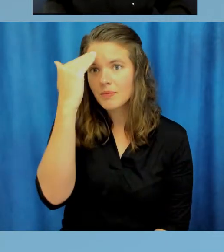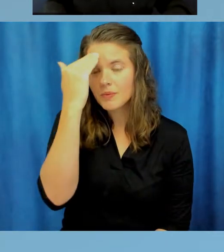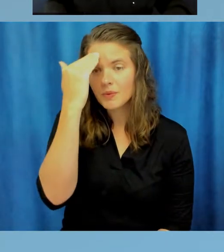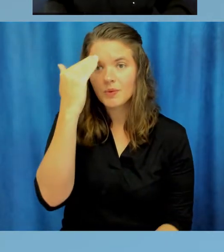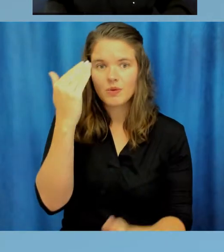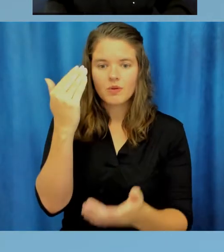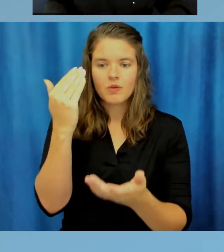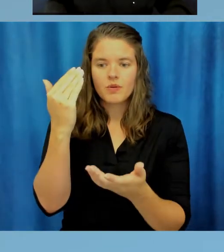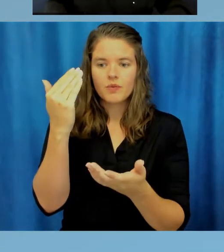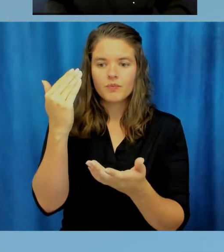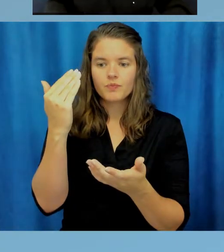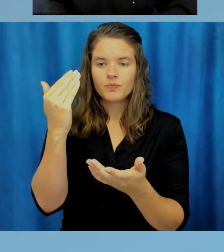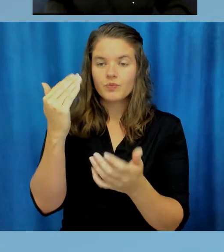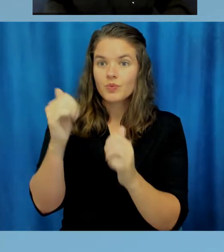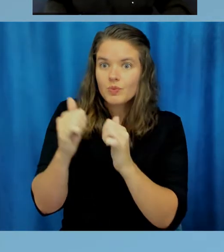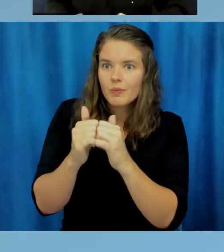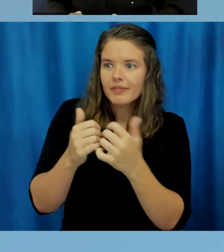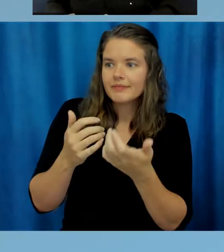with